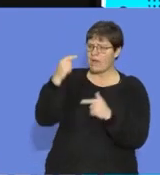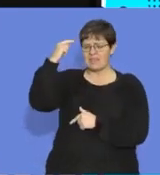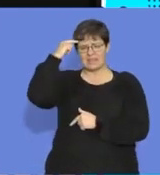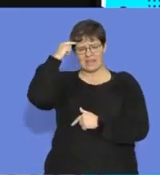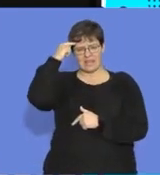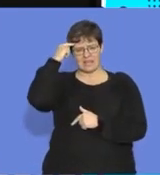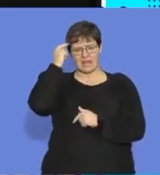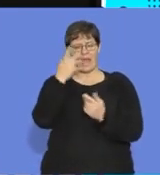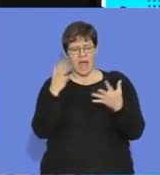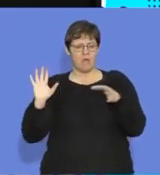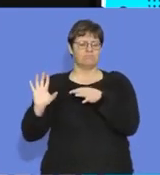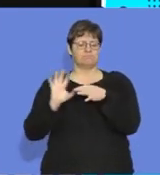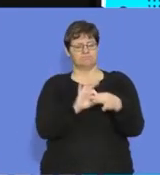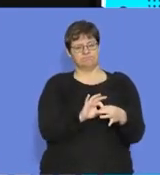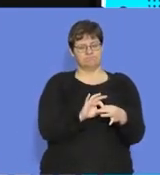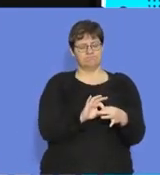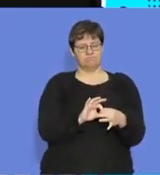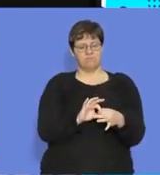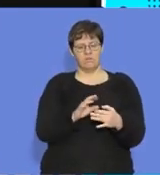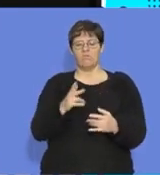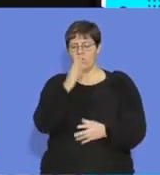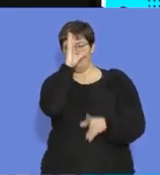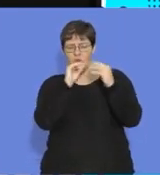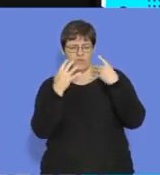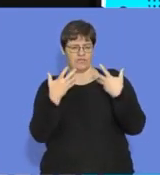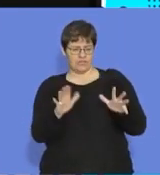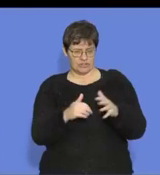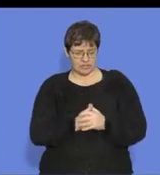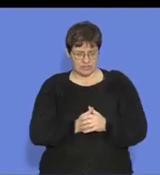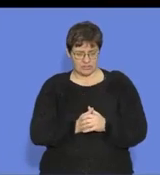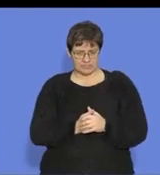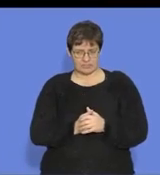how it is related to what you have just learnt in transpiration.